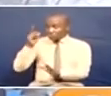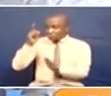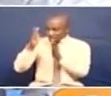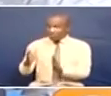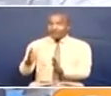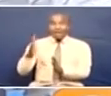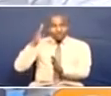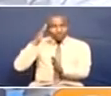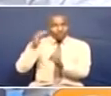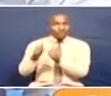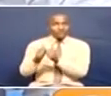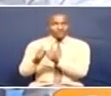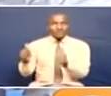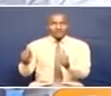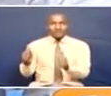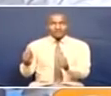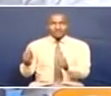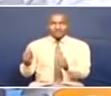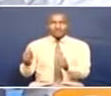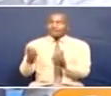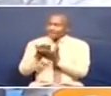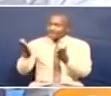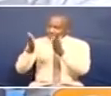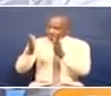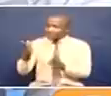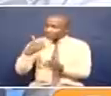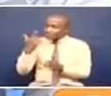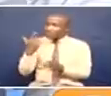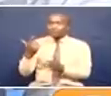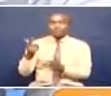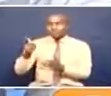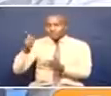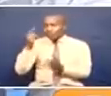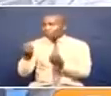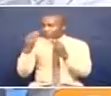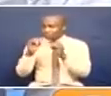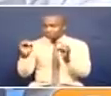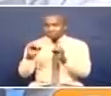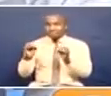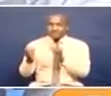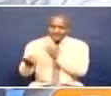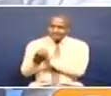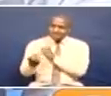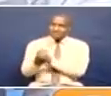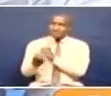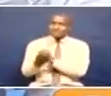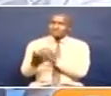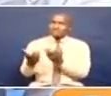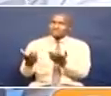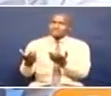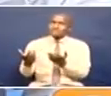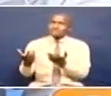this stuff. And is this, for anyone who's not into legalese, explain to us.